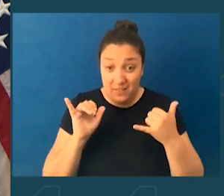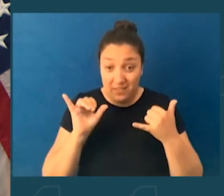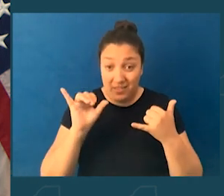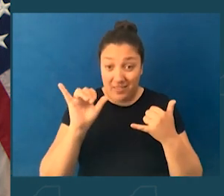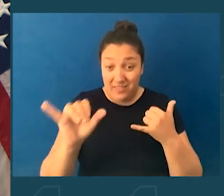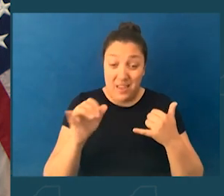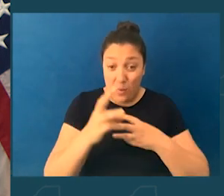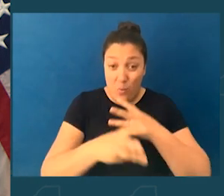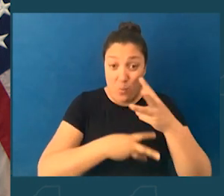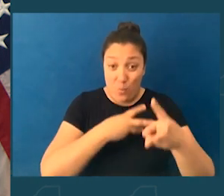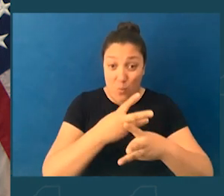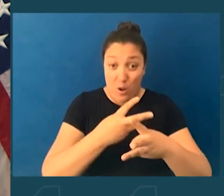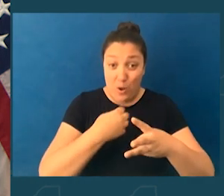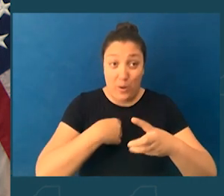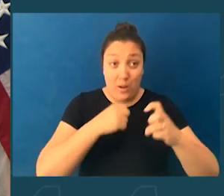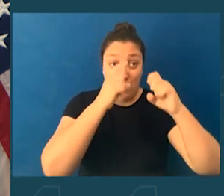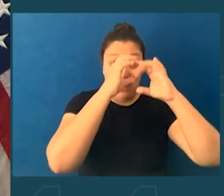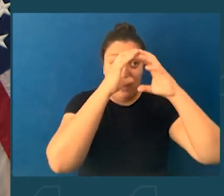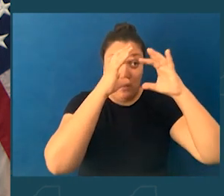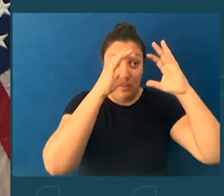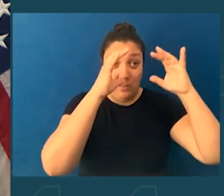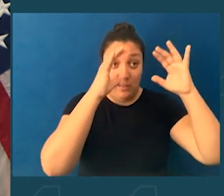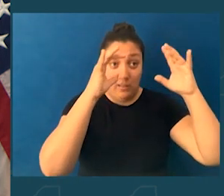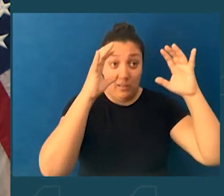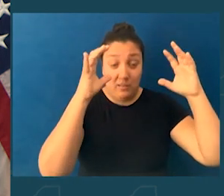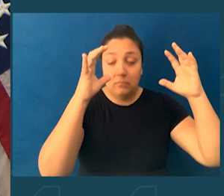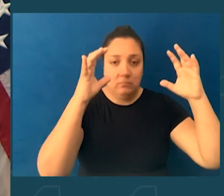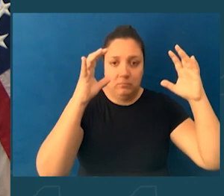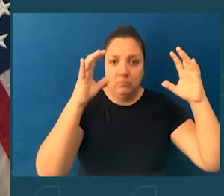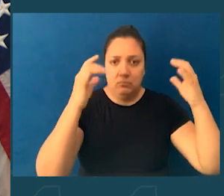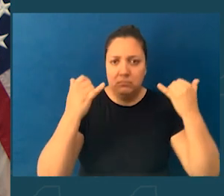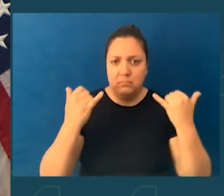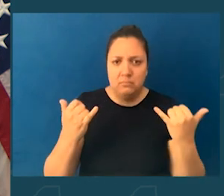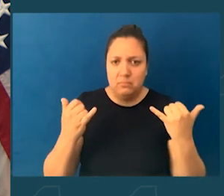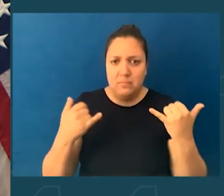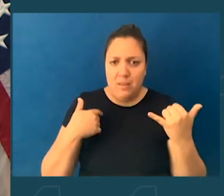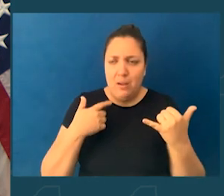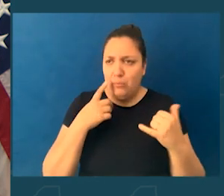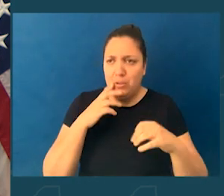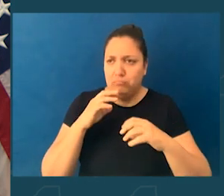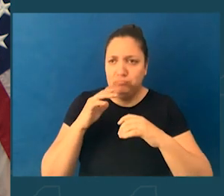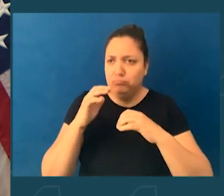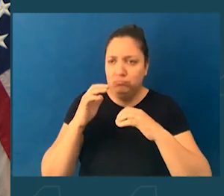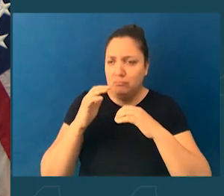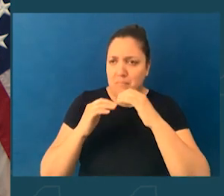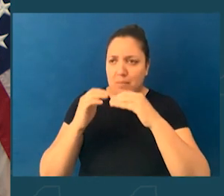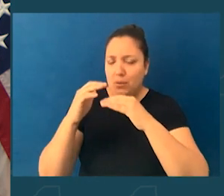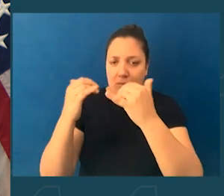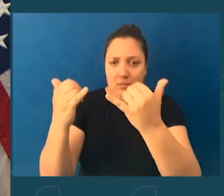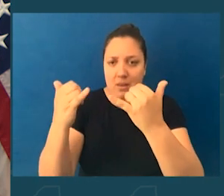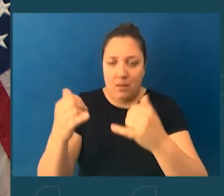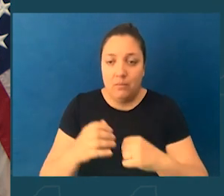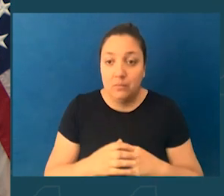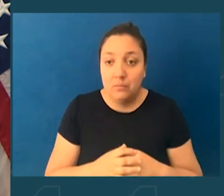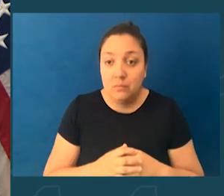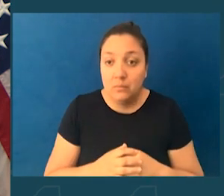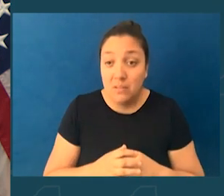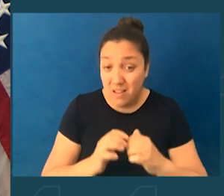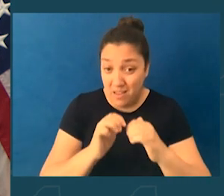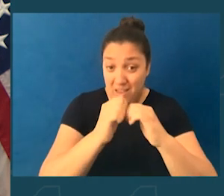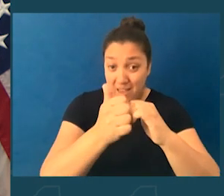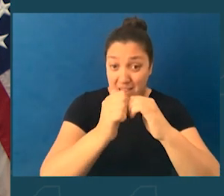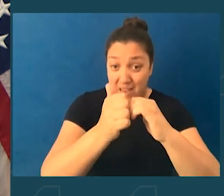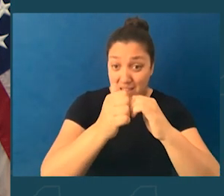today. And we'll make sure that people have what they need. We'll never turn away from our most vulnerable. And we'll make sure that no one gets left